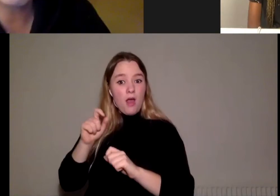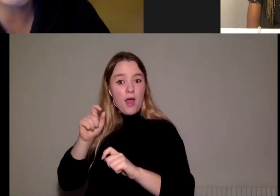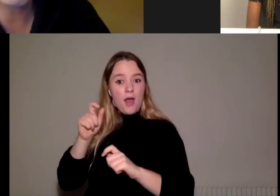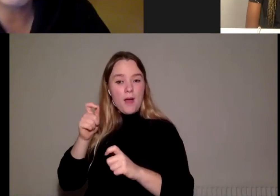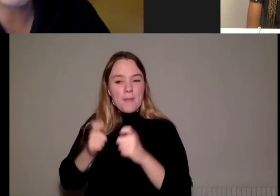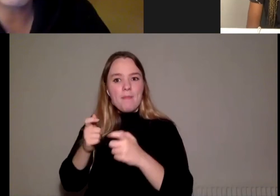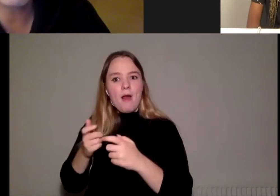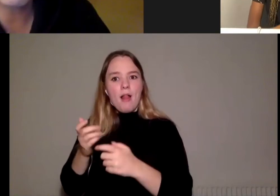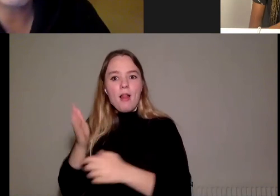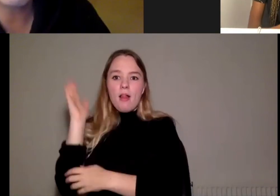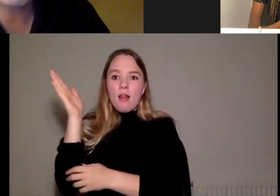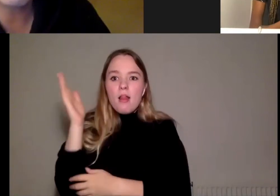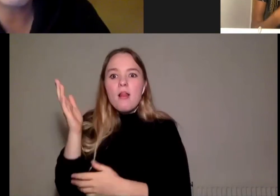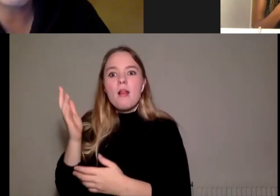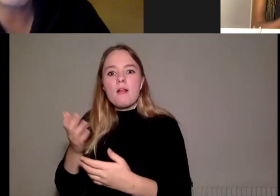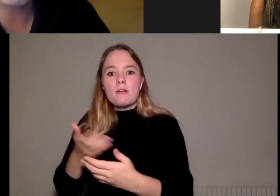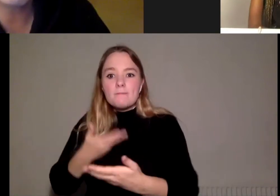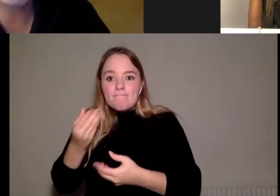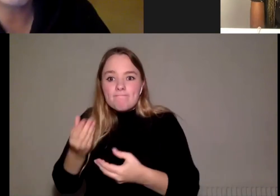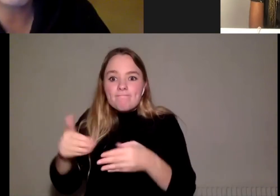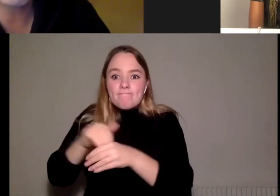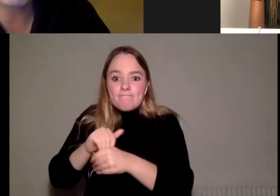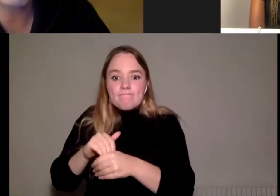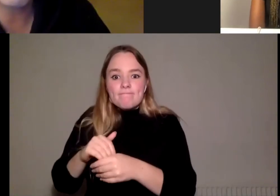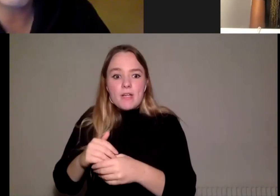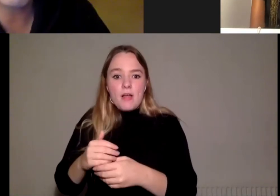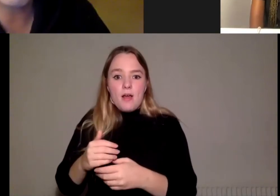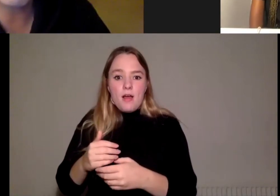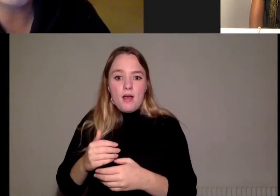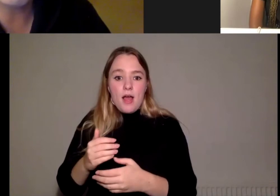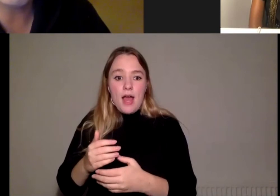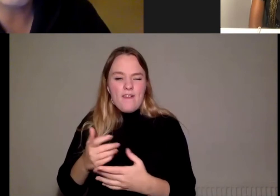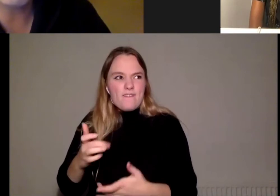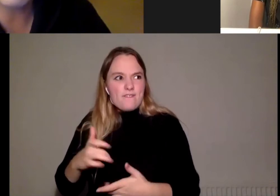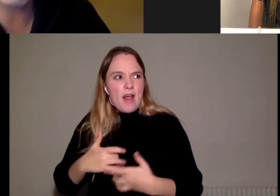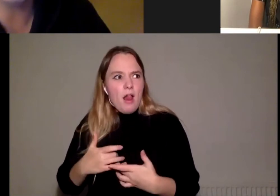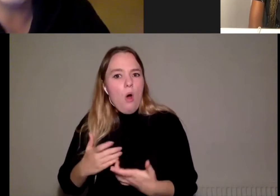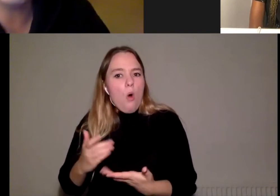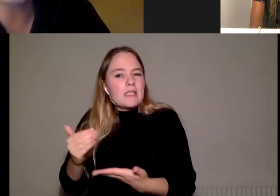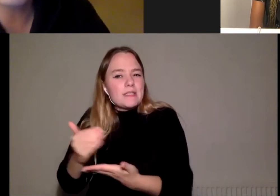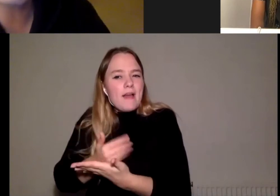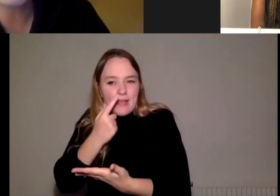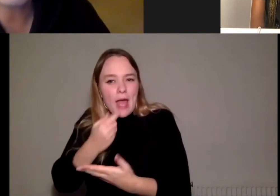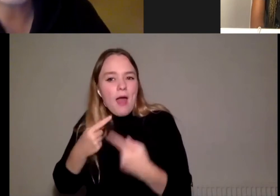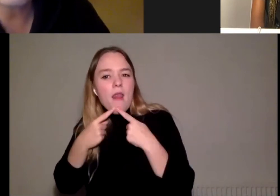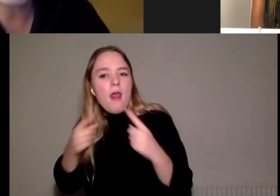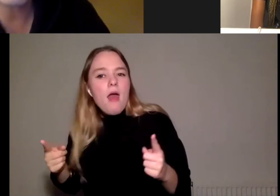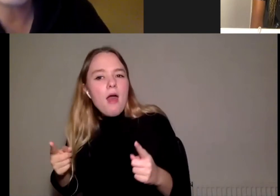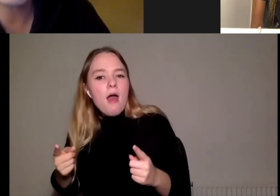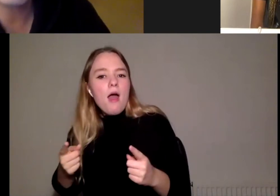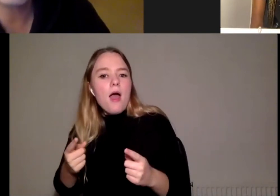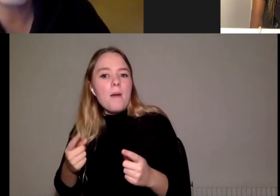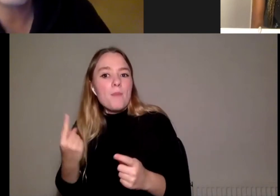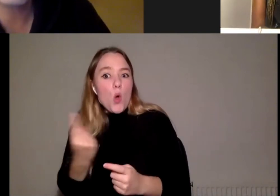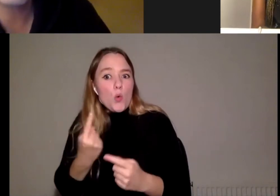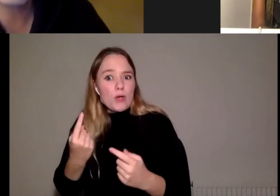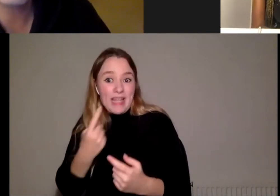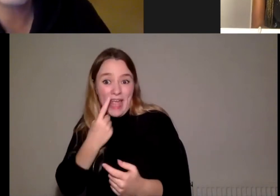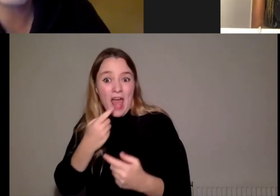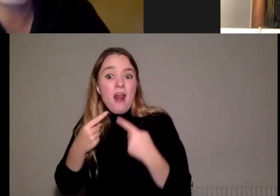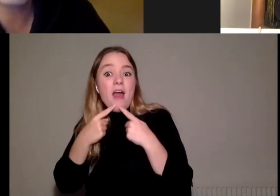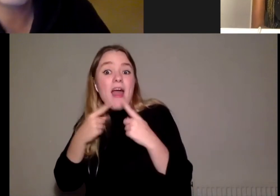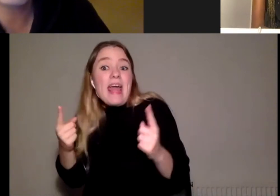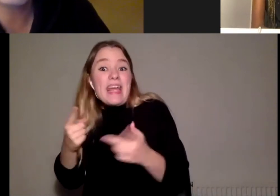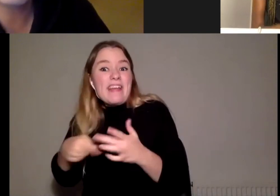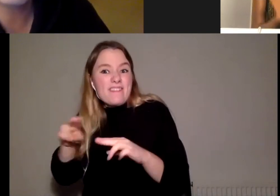spoke up and so many people got involved because they felt that it was safe to do so. And people will only continue to speak up if they feel that it's safe. As